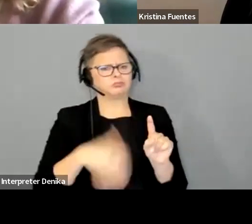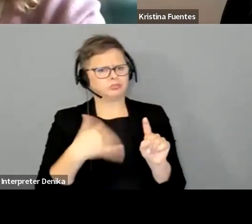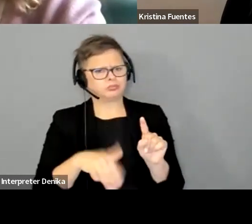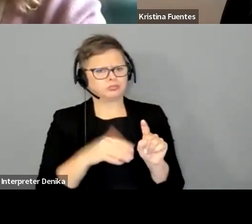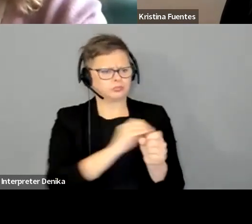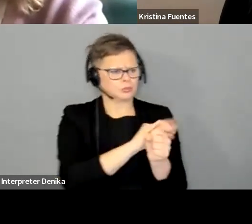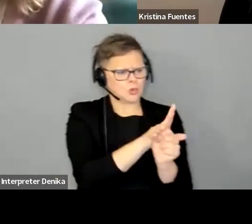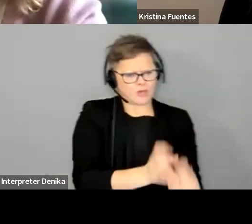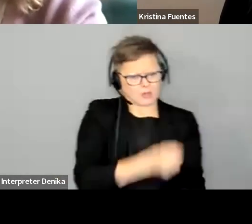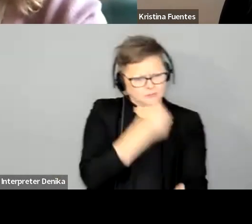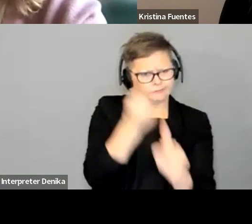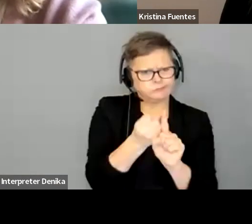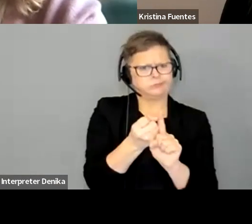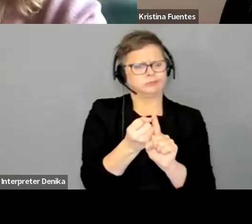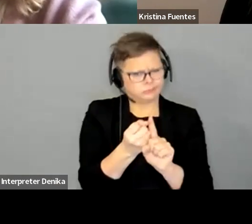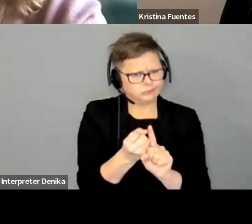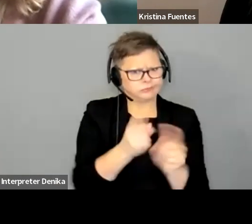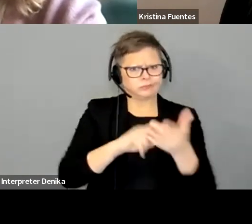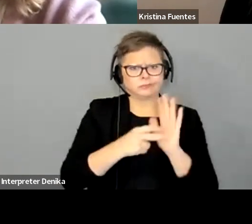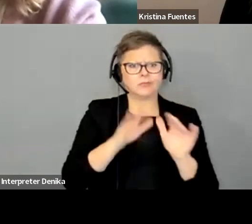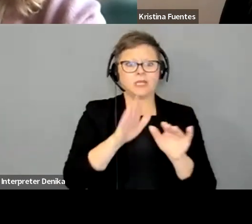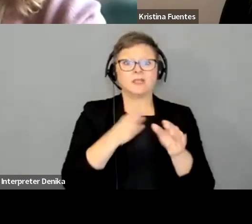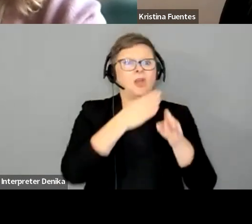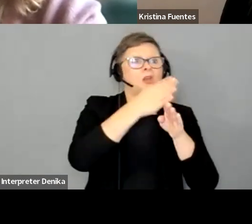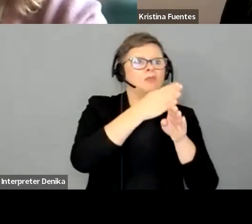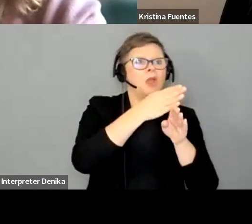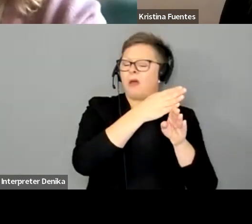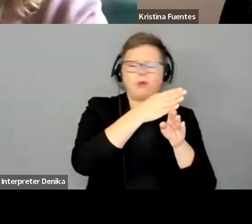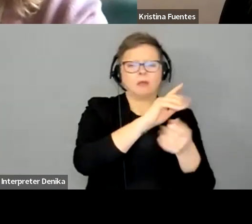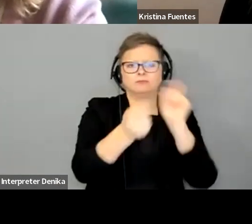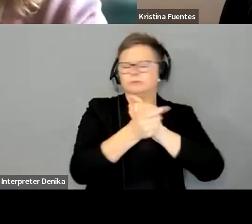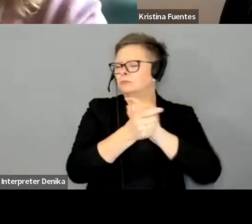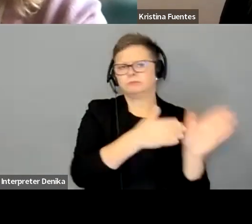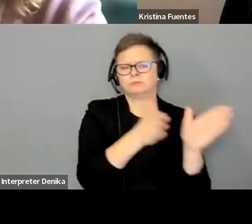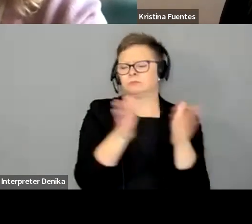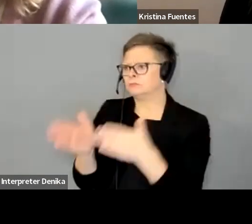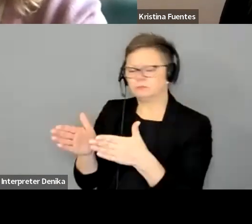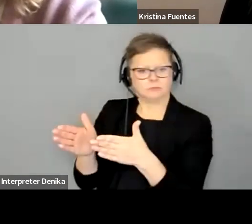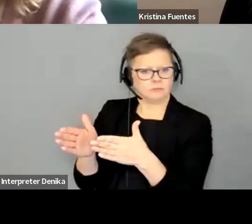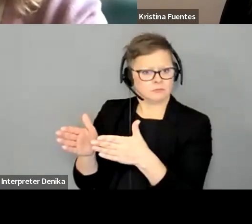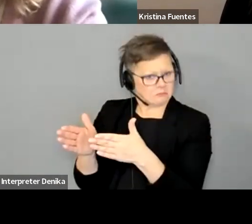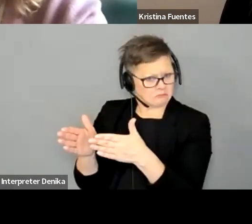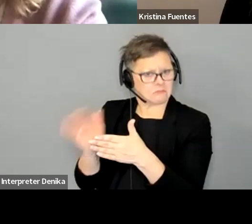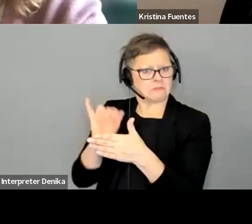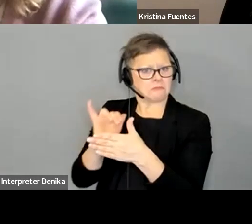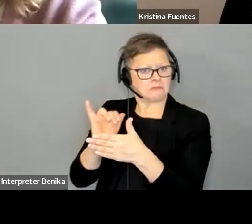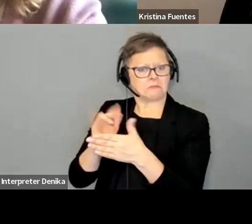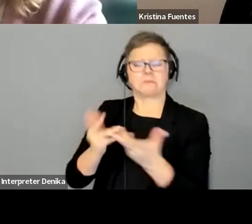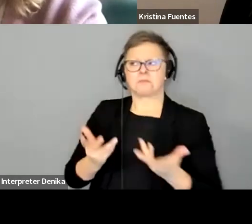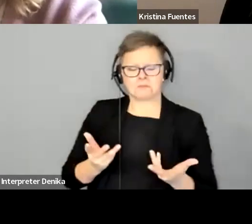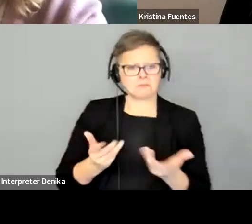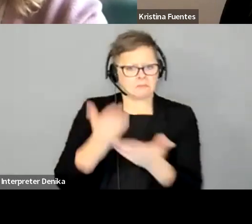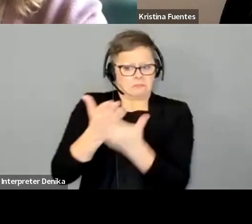pandemic in terms of altered career trajectories, in terms of their education. So I think that it's really important for us